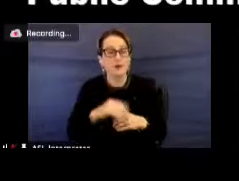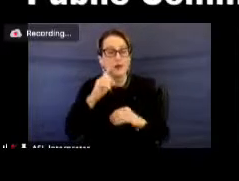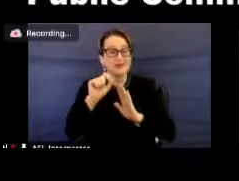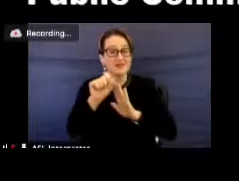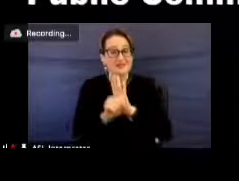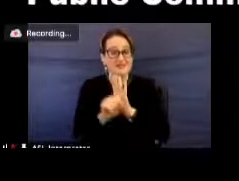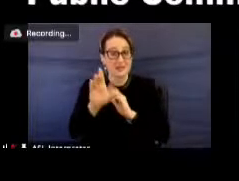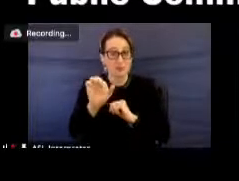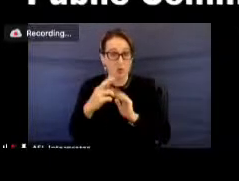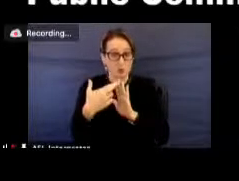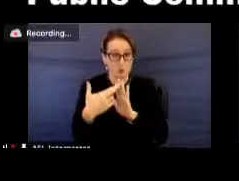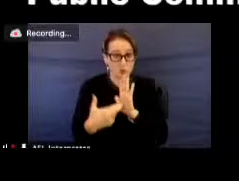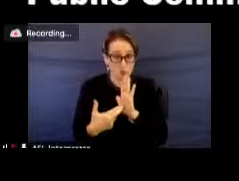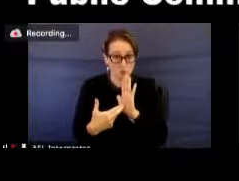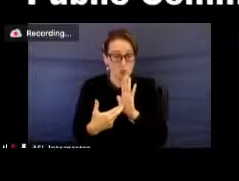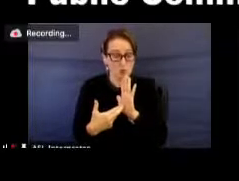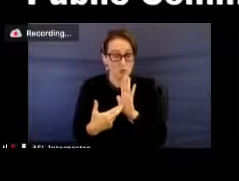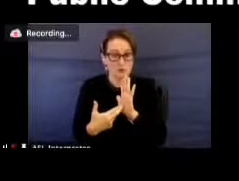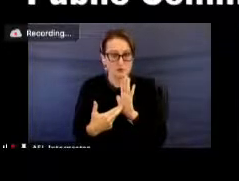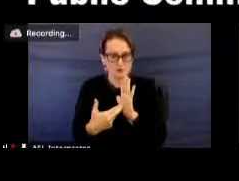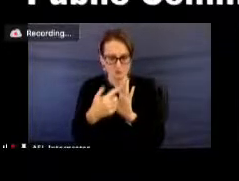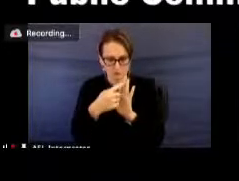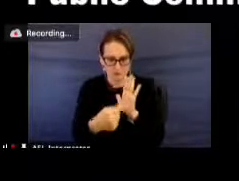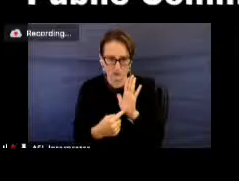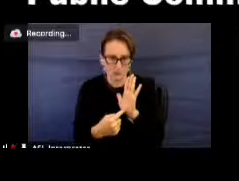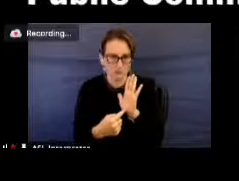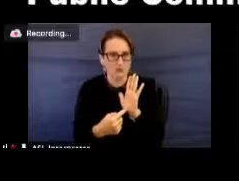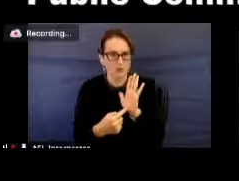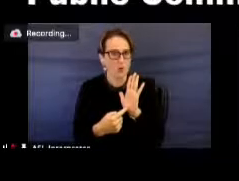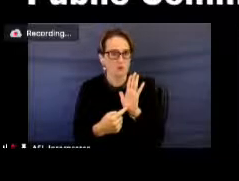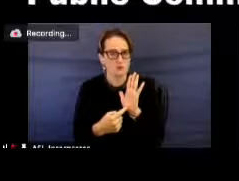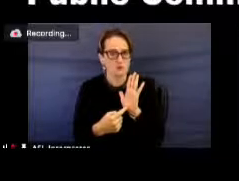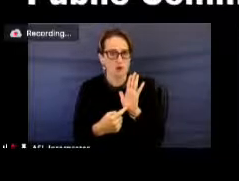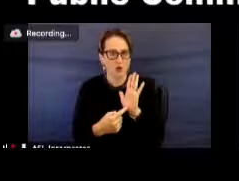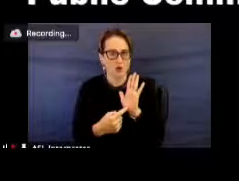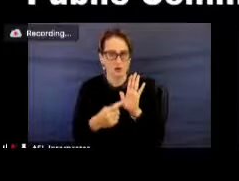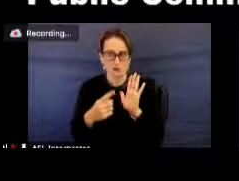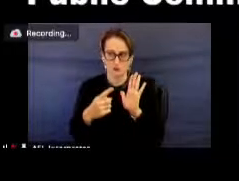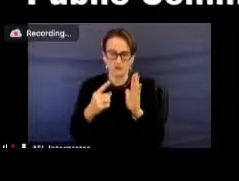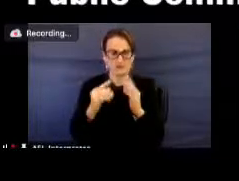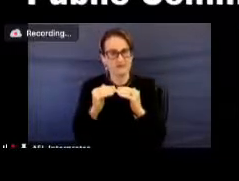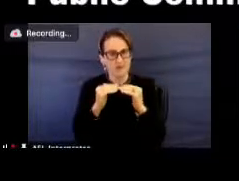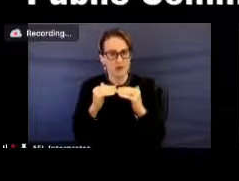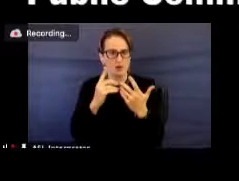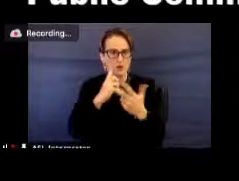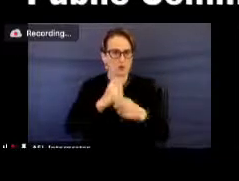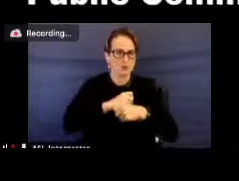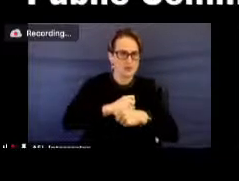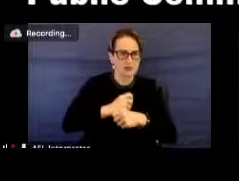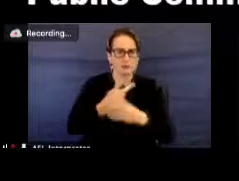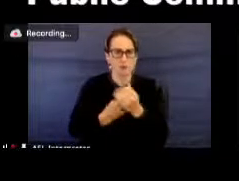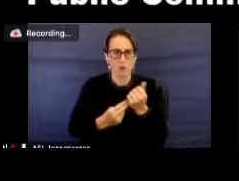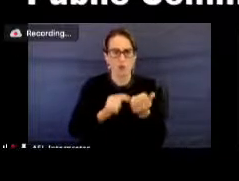opinion, fairly, they're designed to fairly protect the lawyer and the client. Sure.